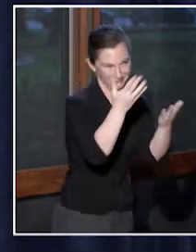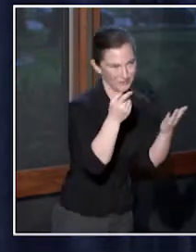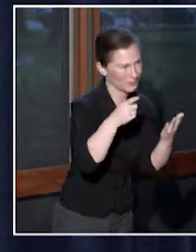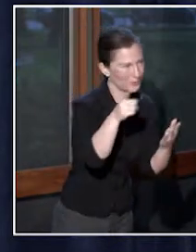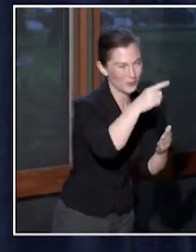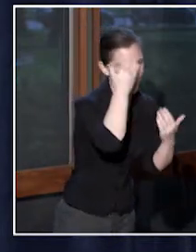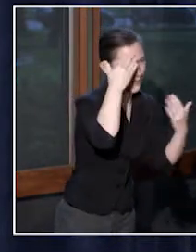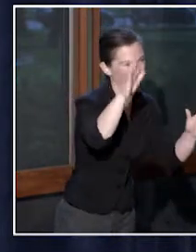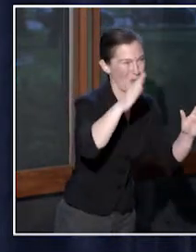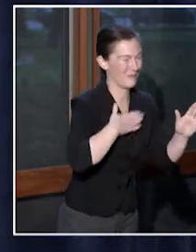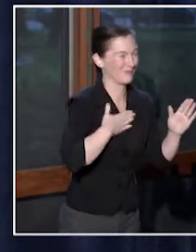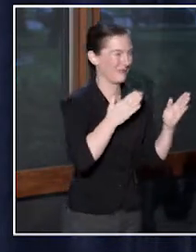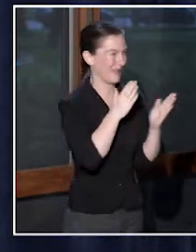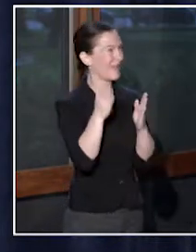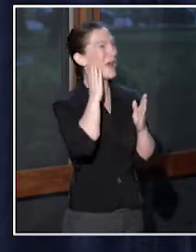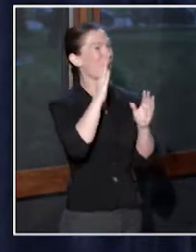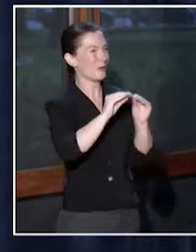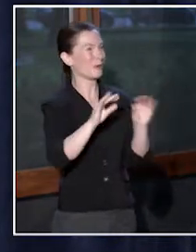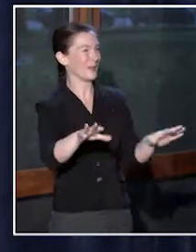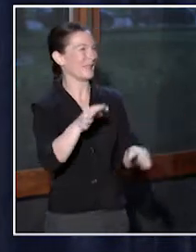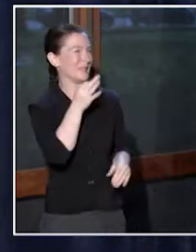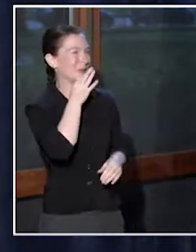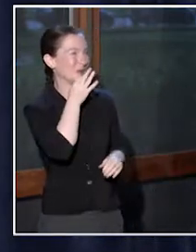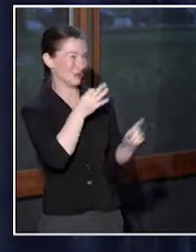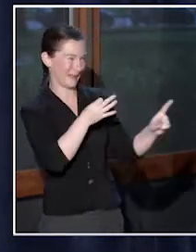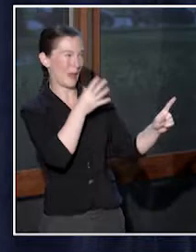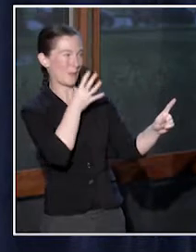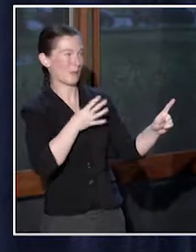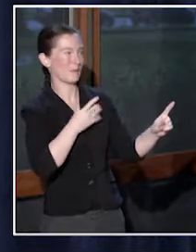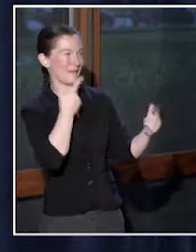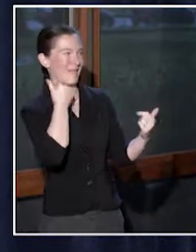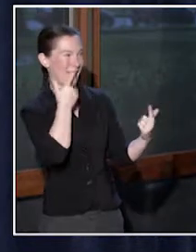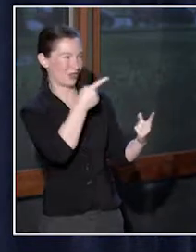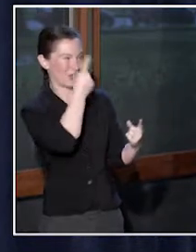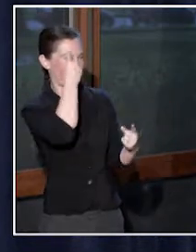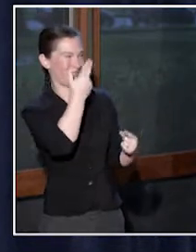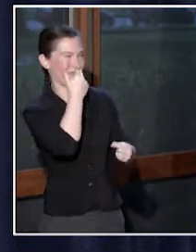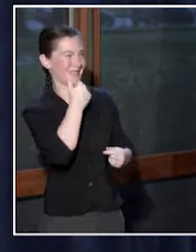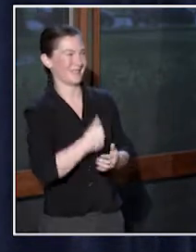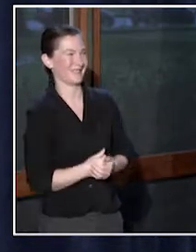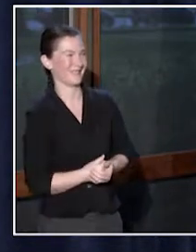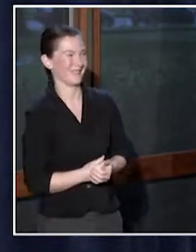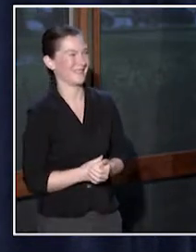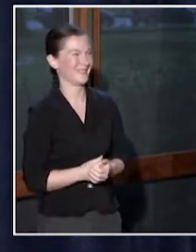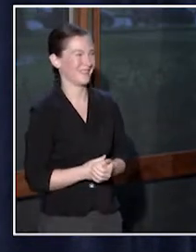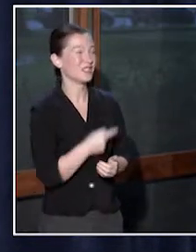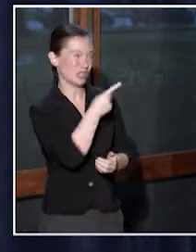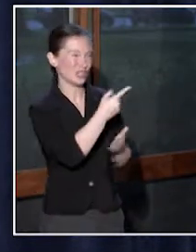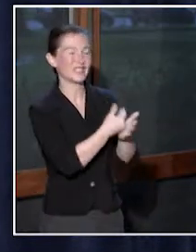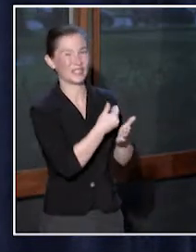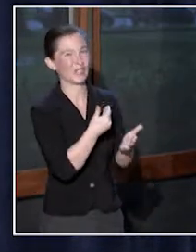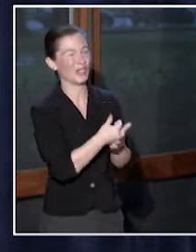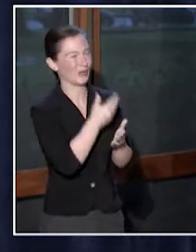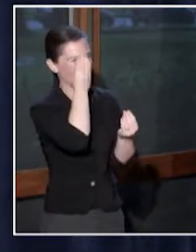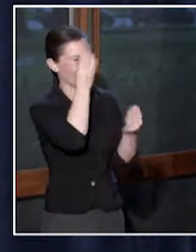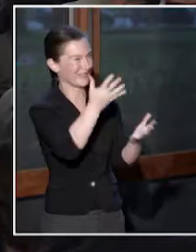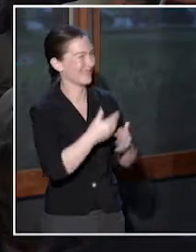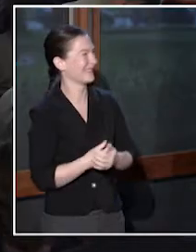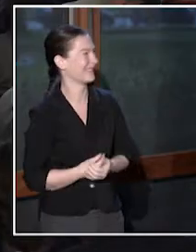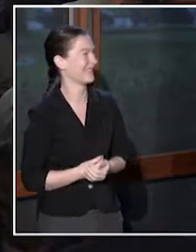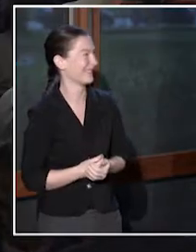They will be released. The chief thought that was funny. Thanks, chief. She's new.